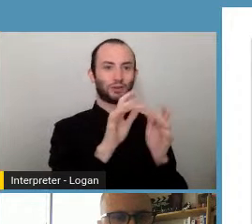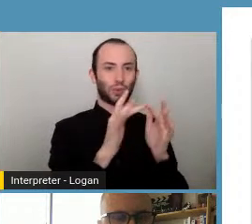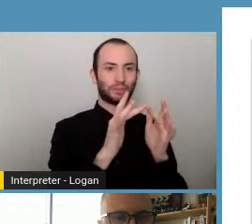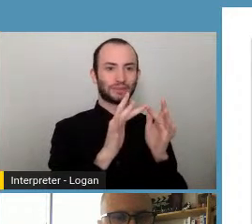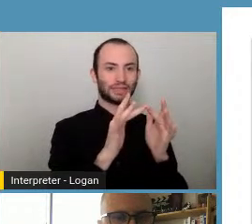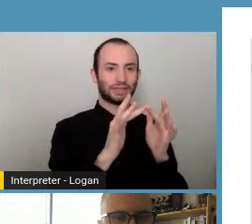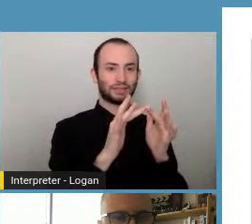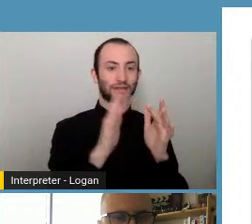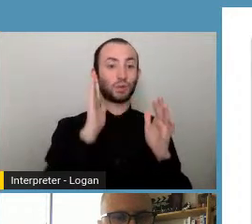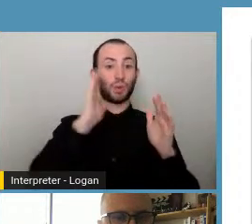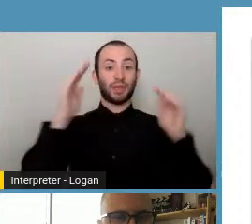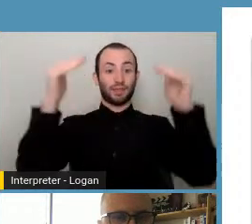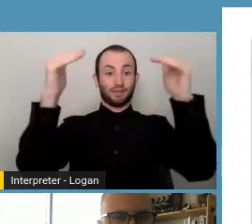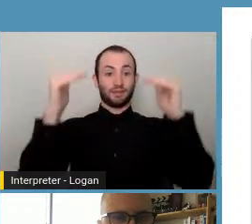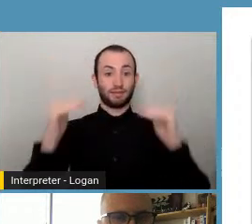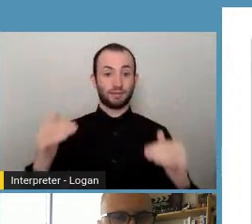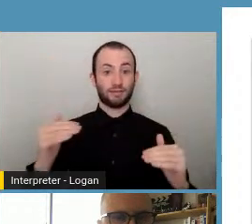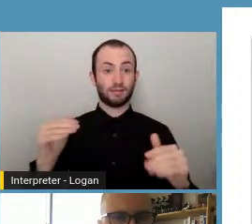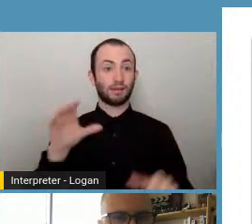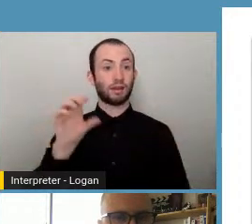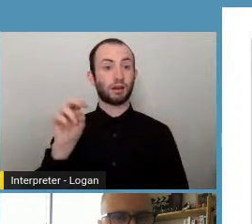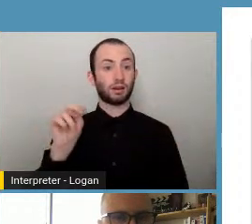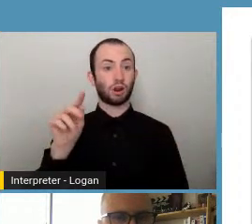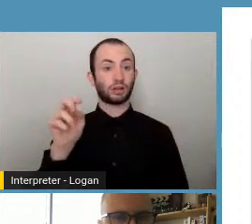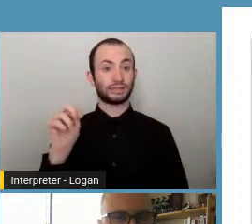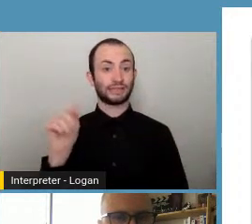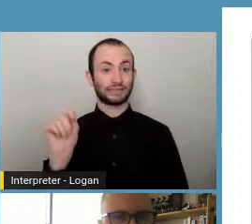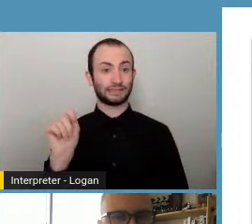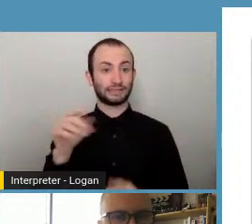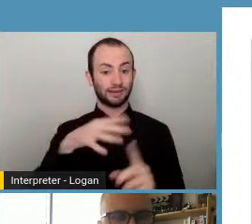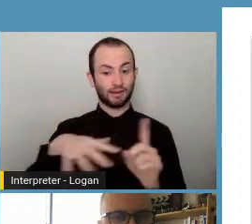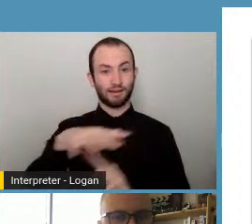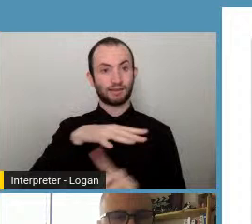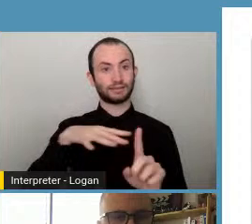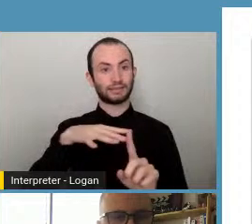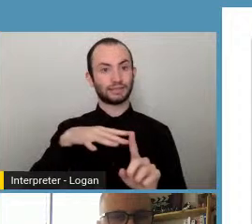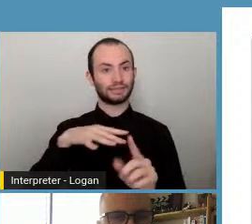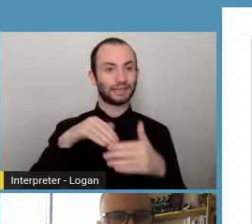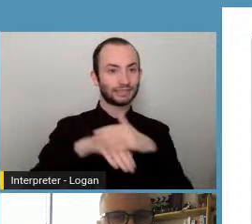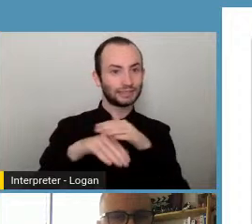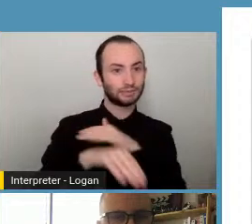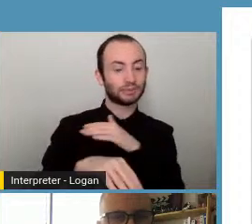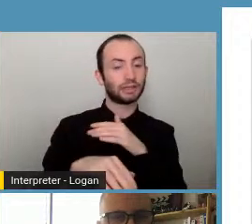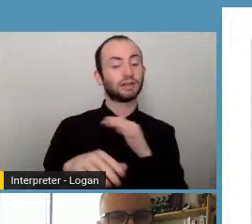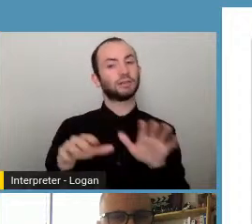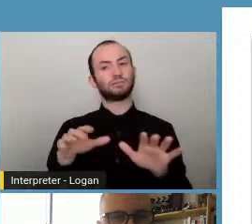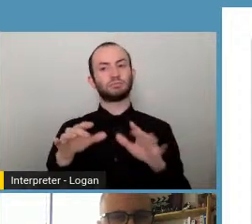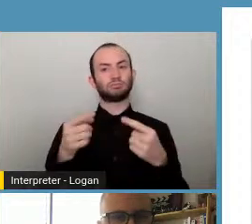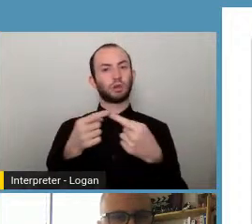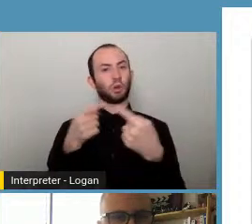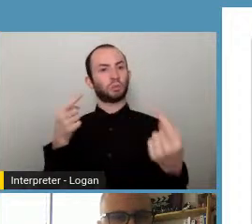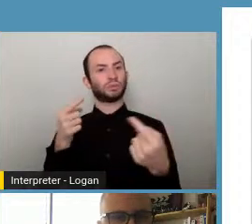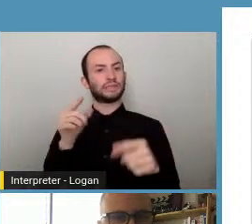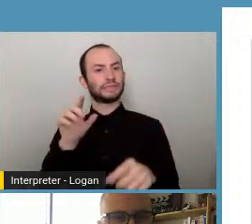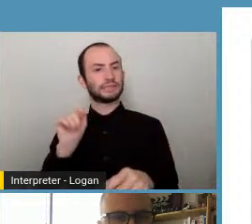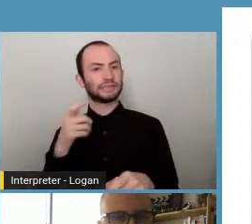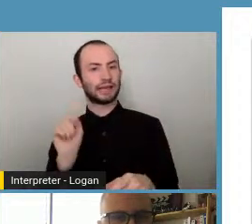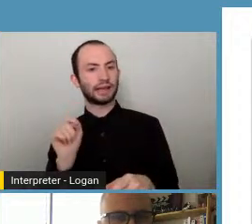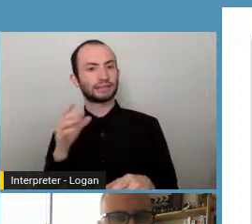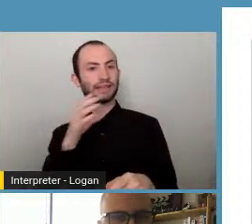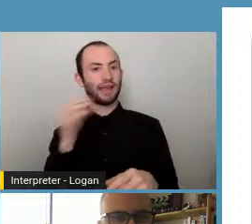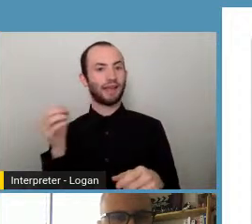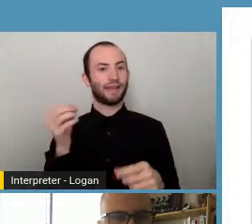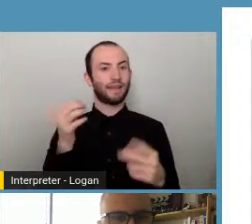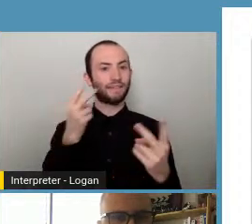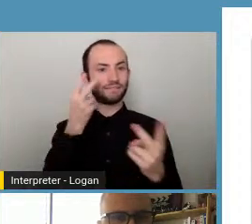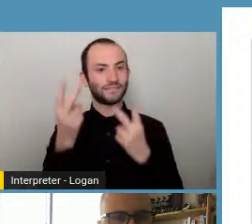flow into content accessibility and really thinking about alt text and visual descriptions of images. The next workshop in this